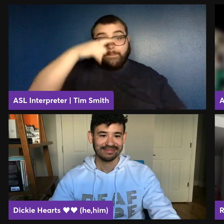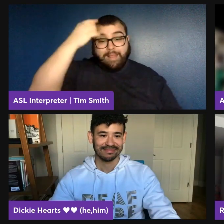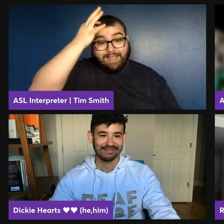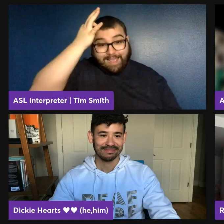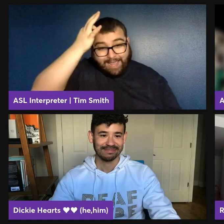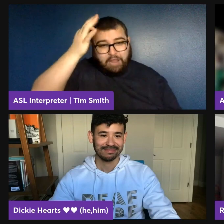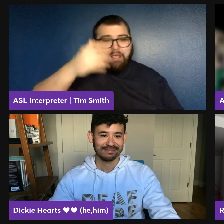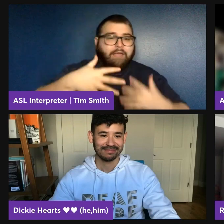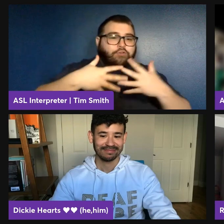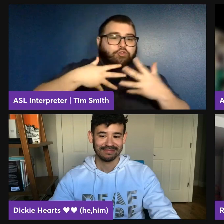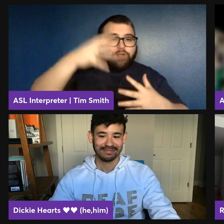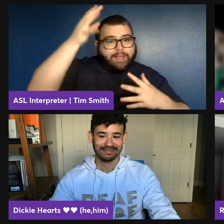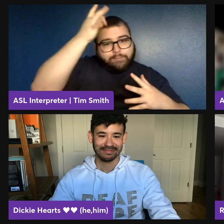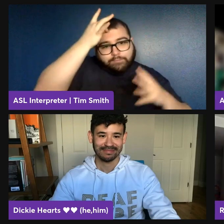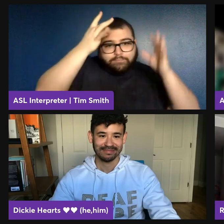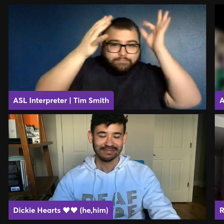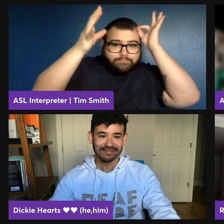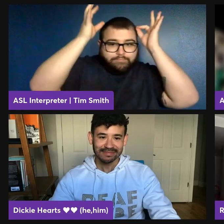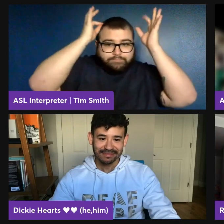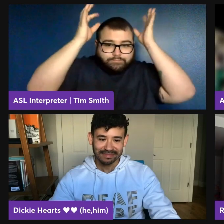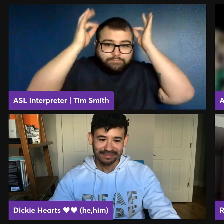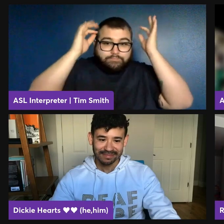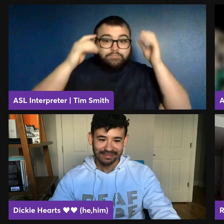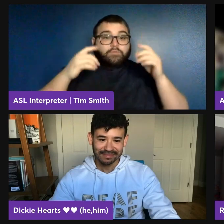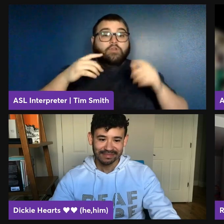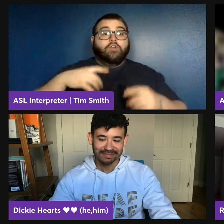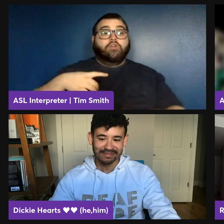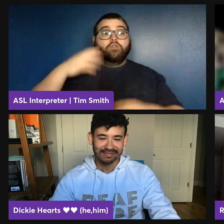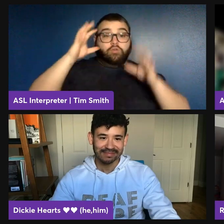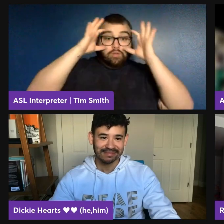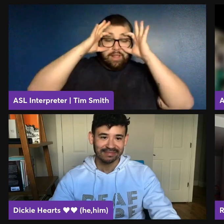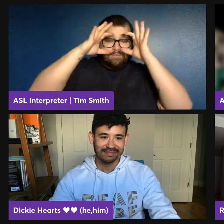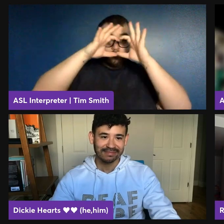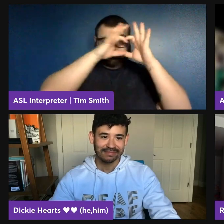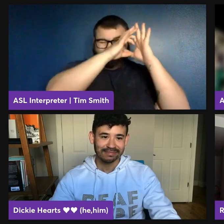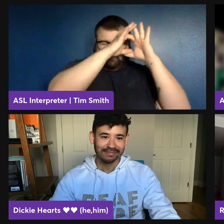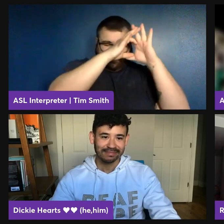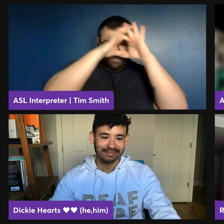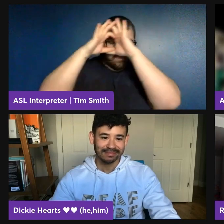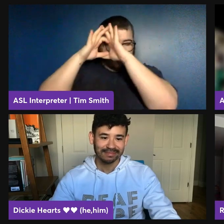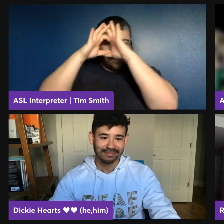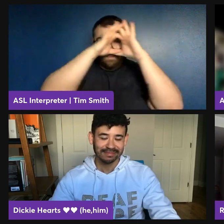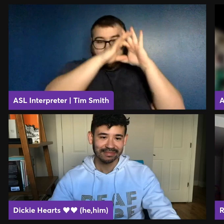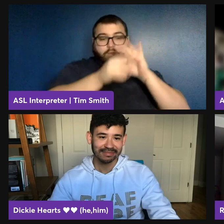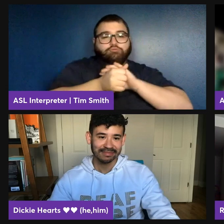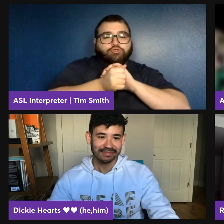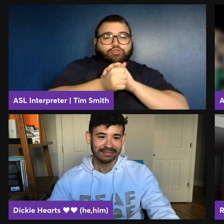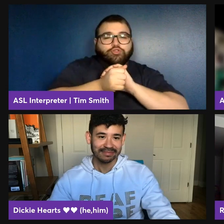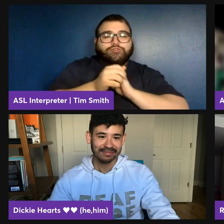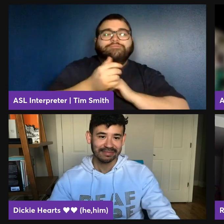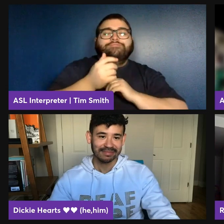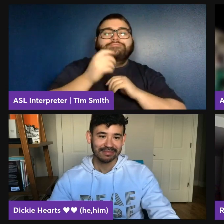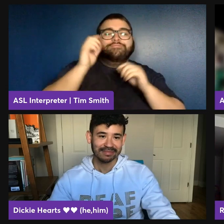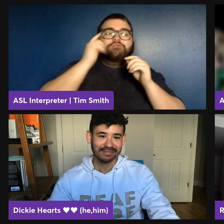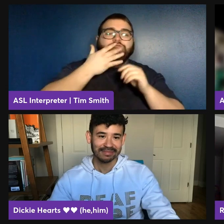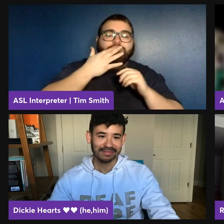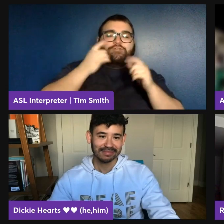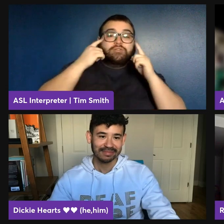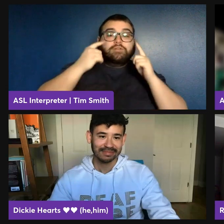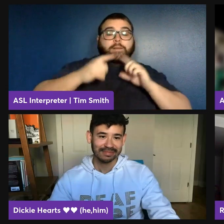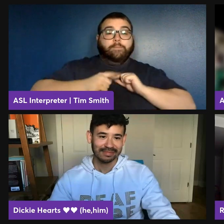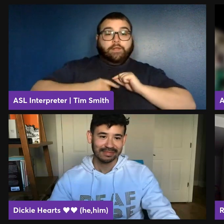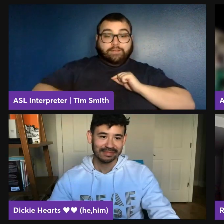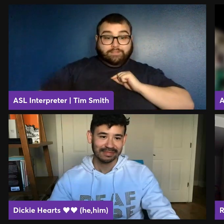some patches of gray in it. I'm wearing round tortoiseshell glasses and a button-down shirt with